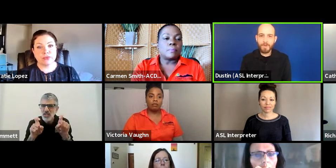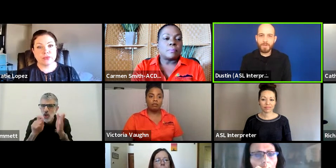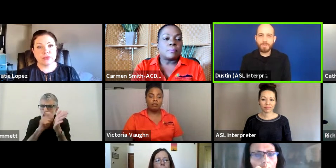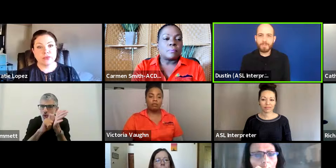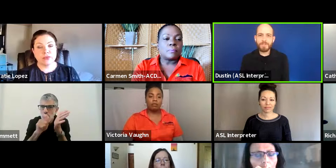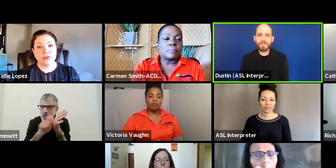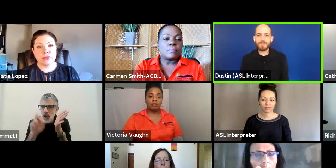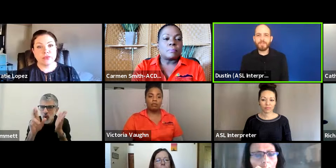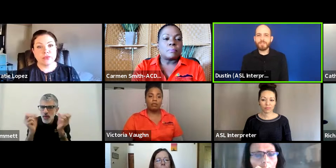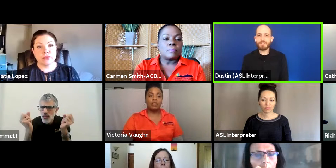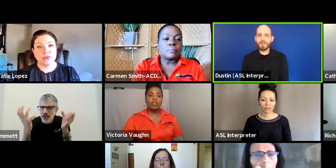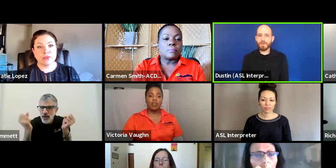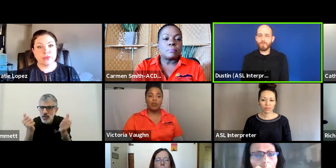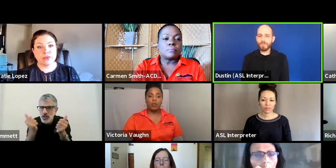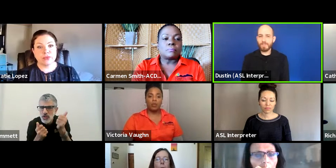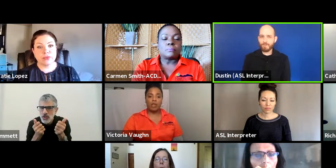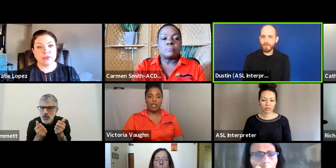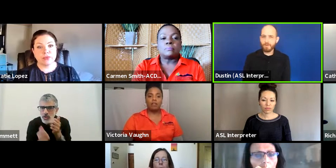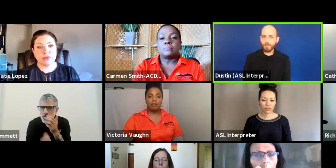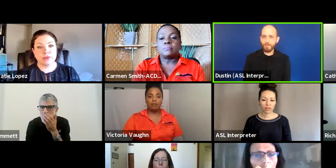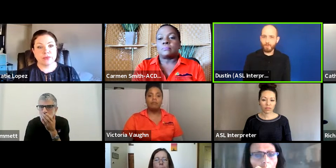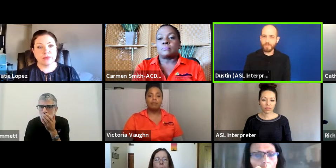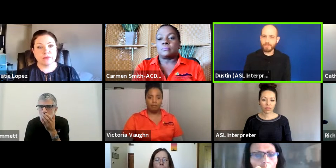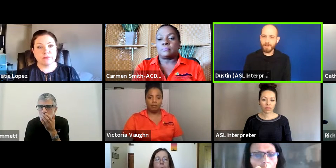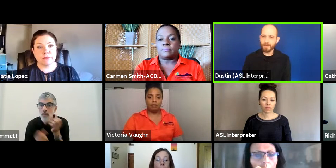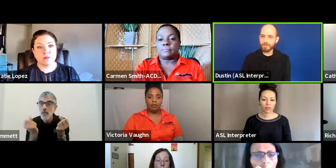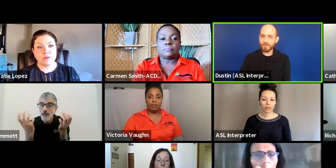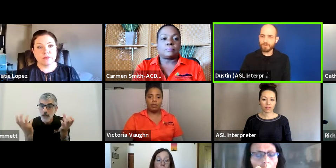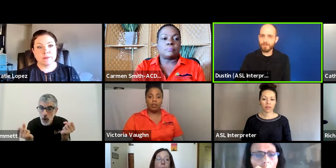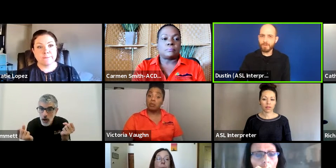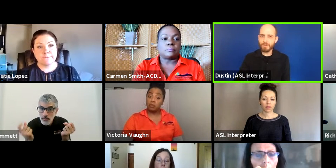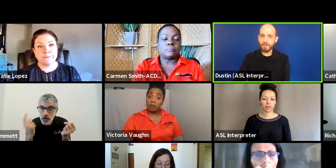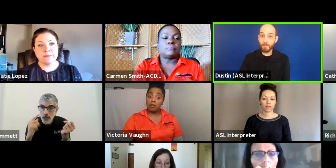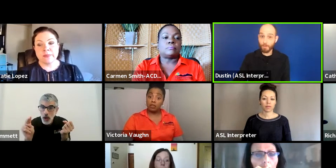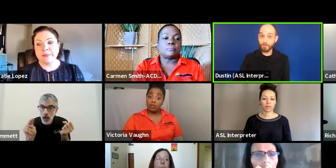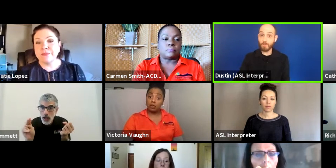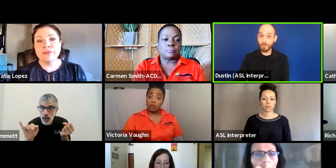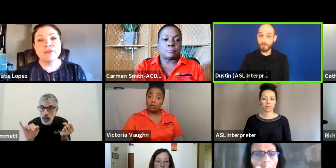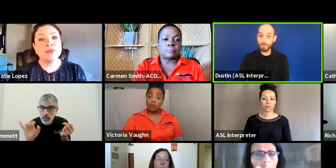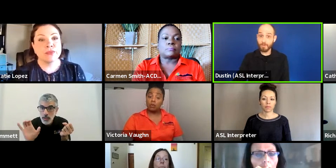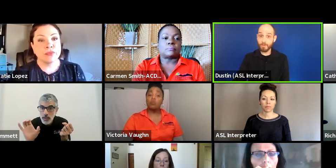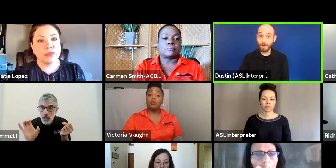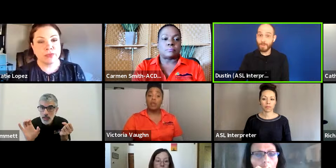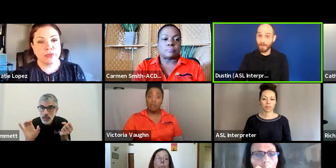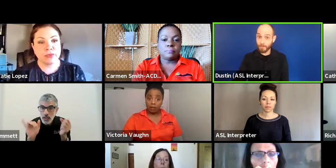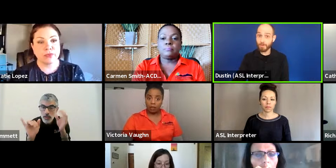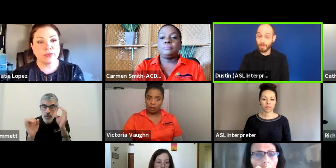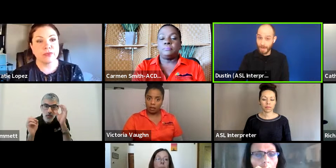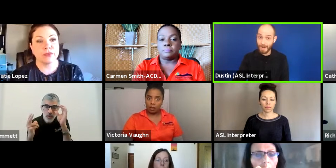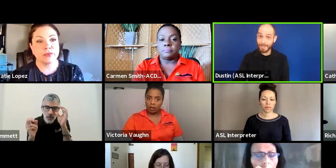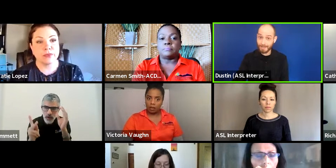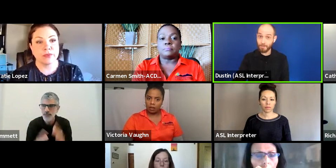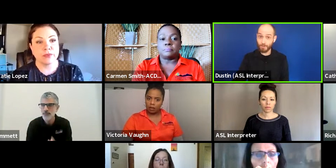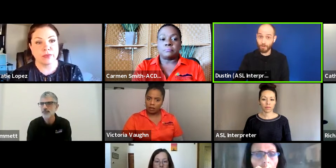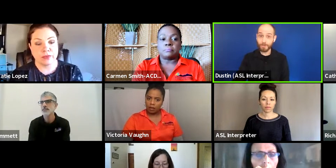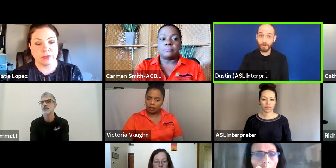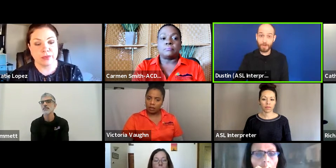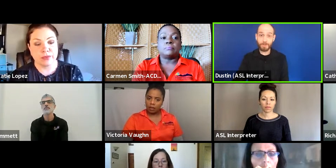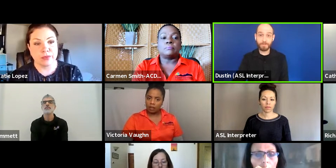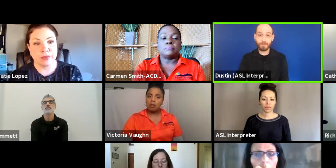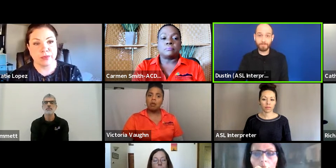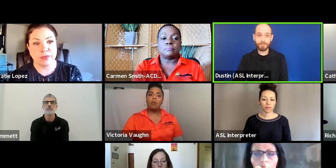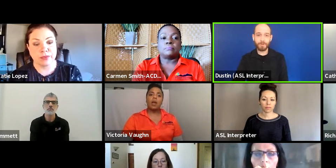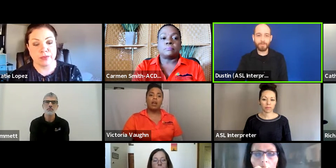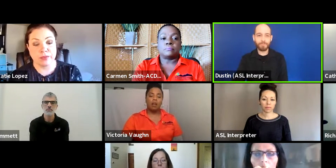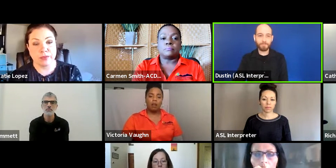This is Emmett. Sarah, was that the written or performance test? Performance. Mhm. Wow, the NIC performance.